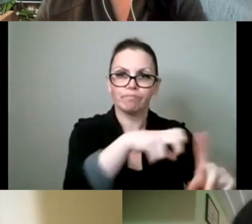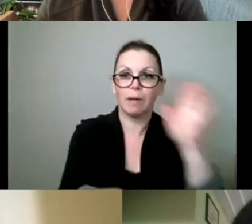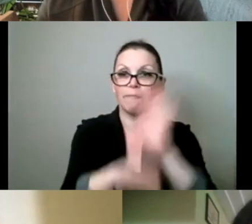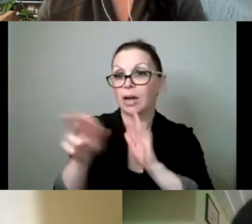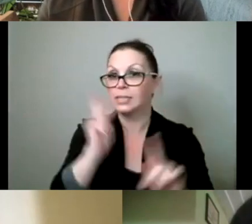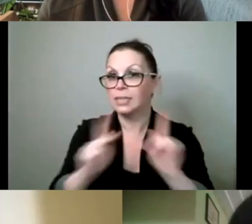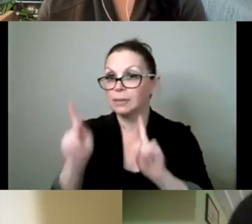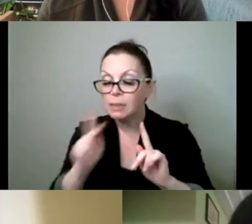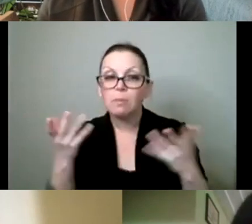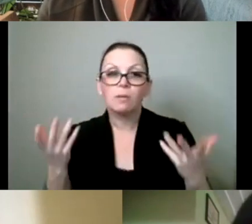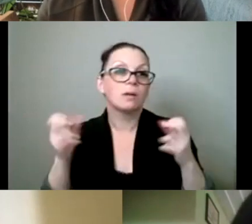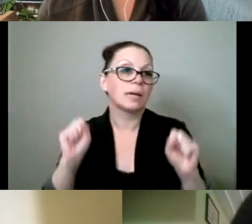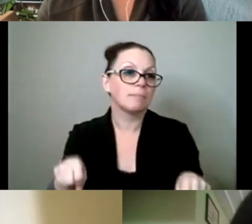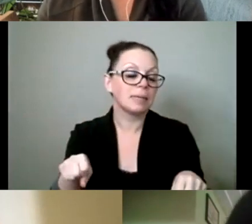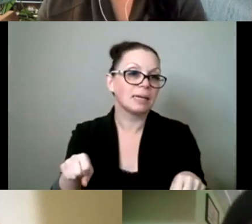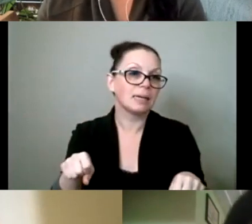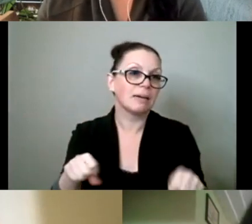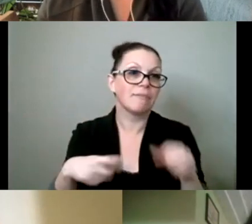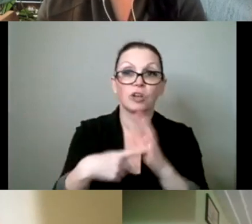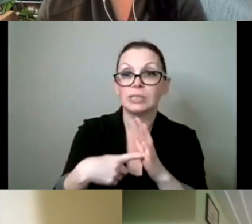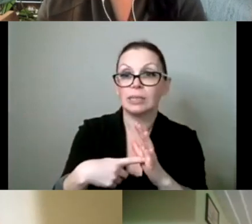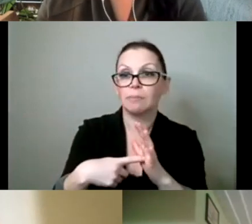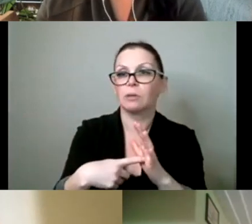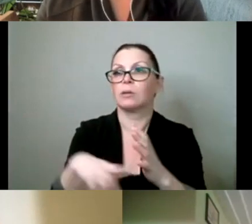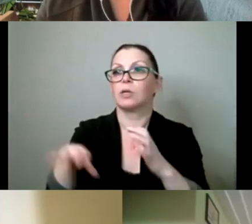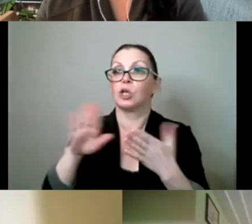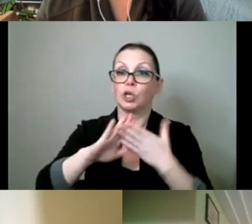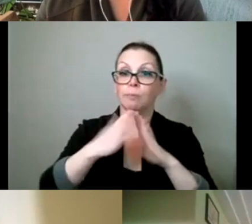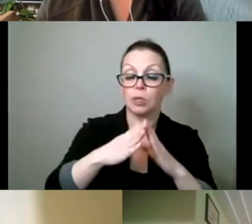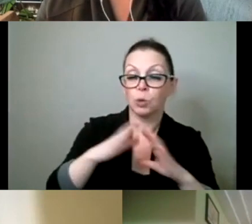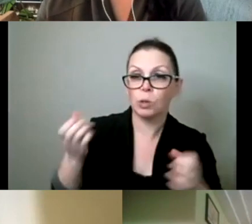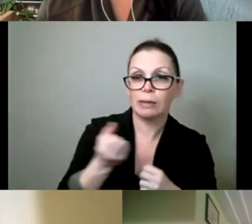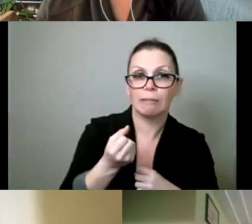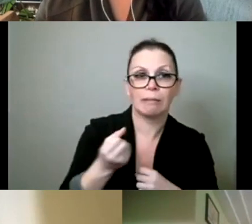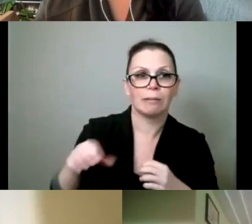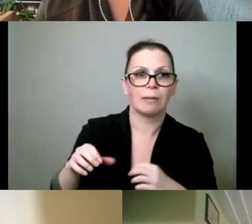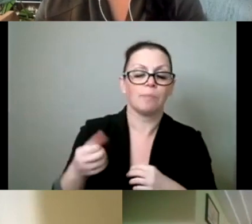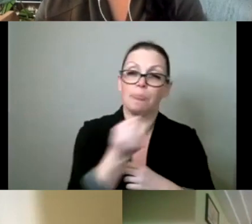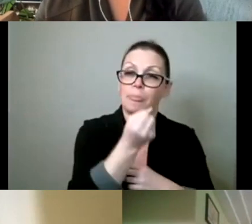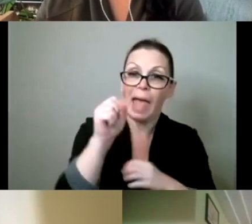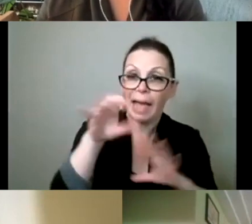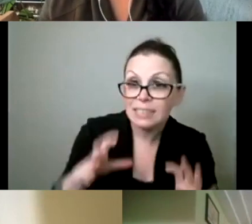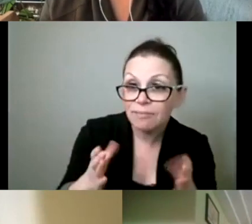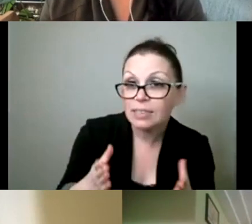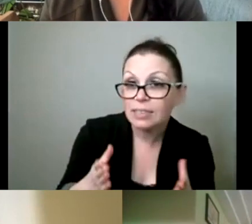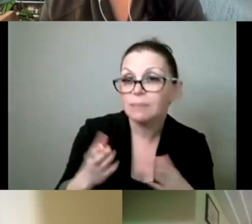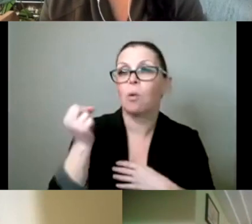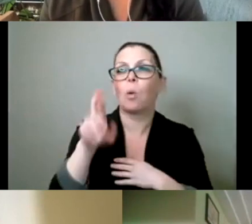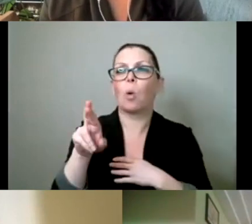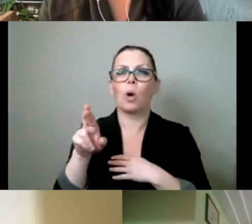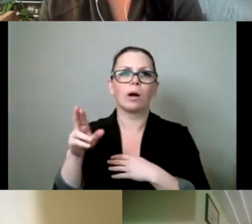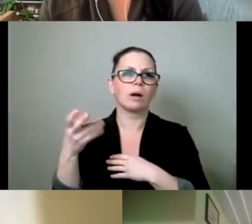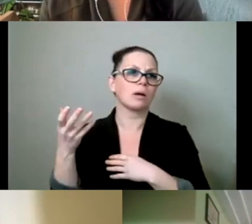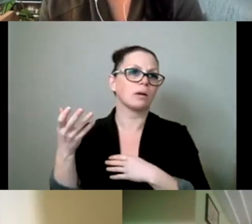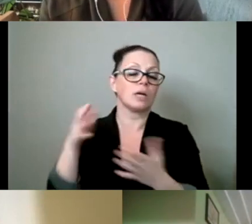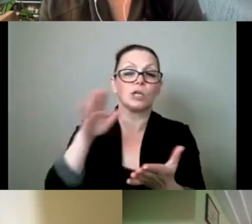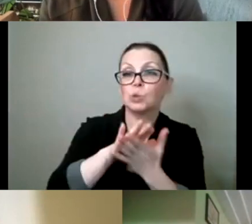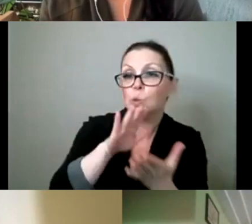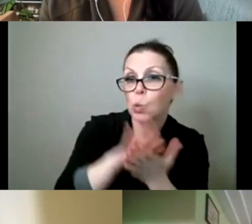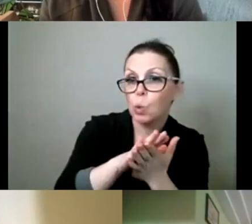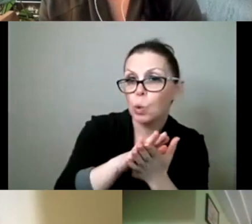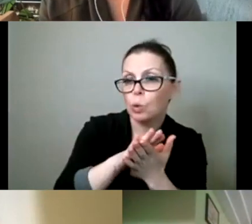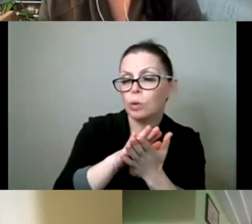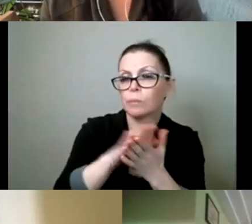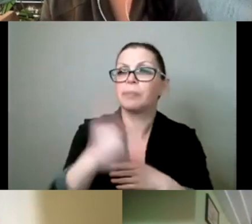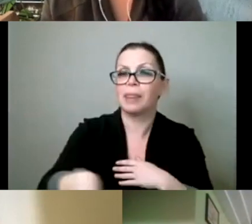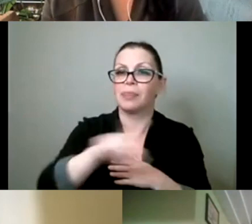it's through community activism or whether it's through school, that will help you make your film and